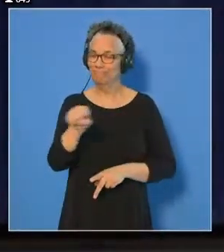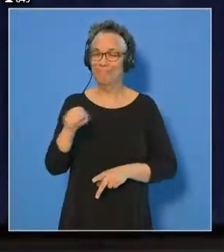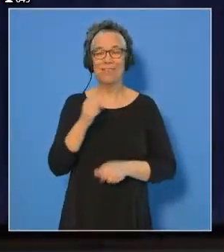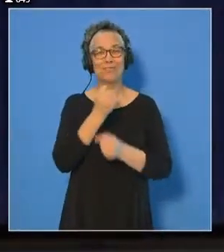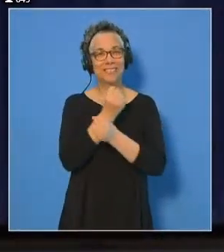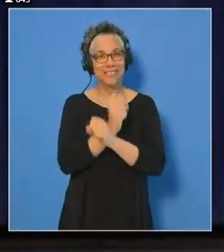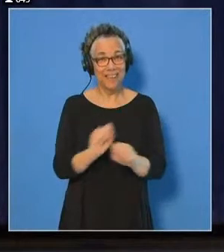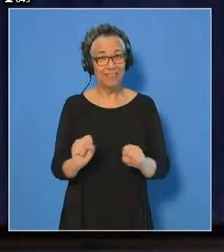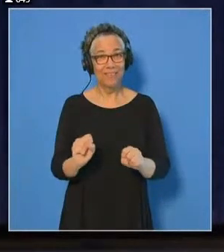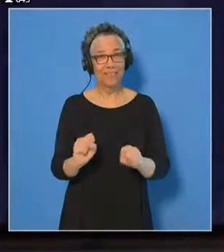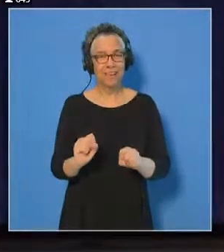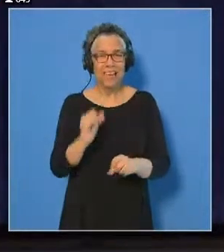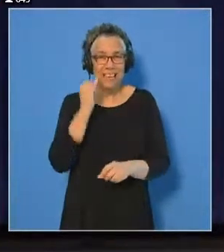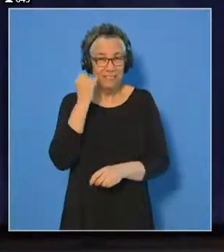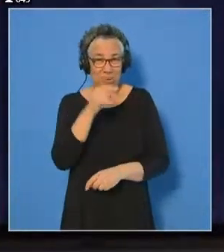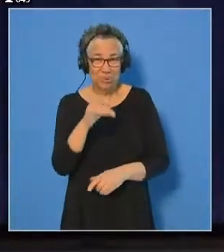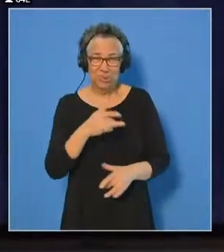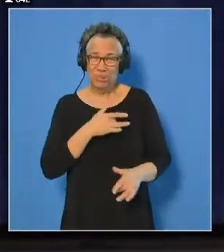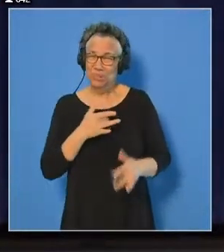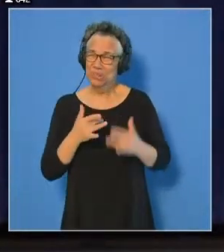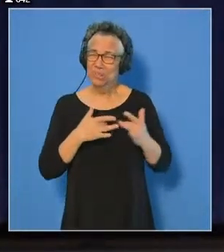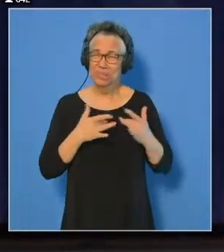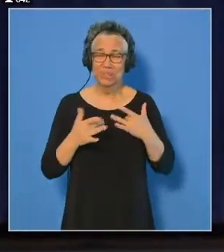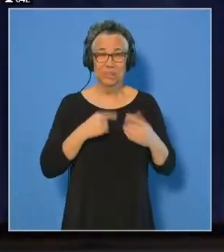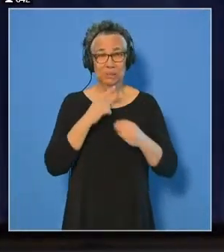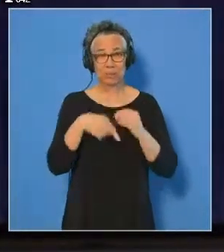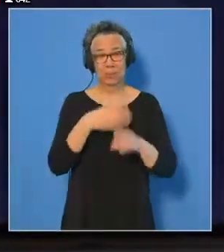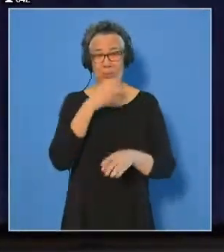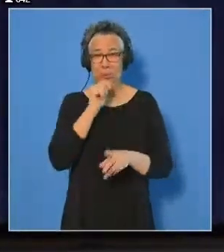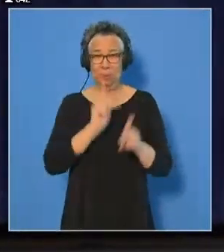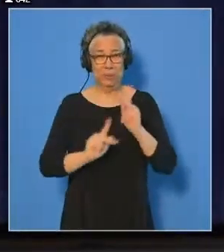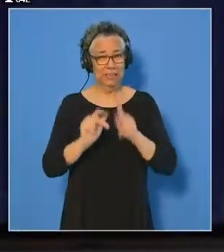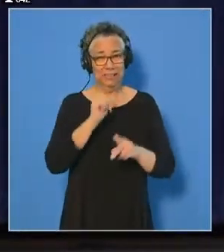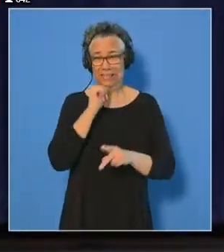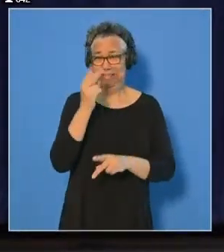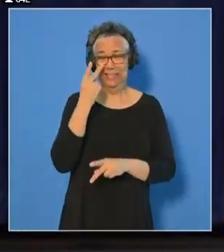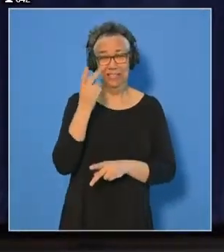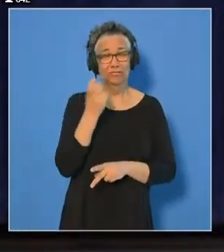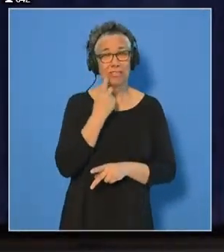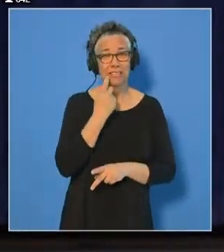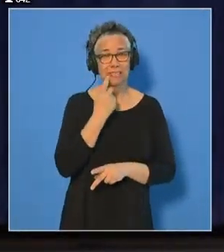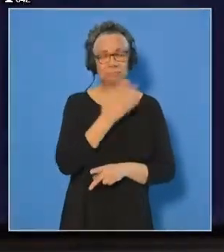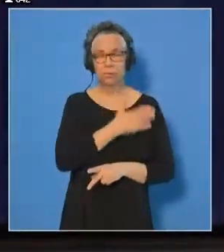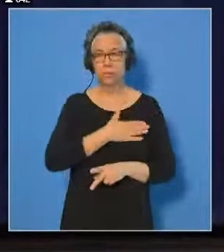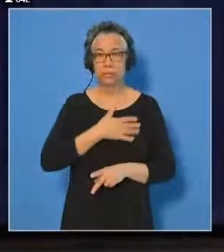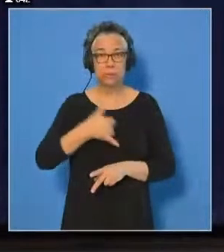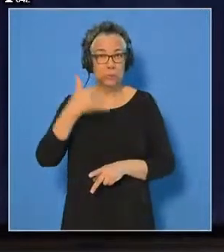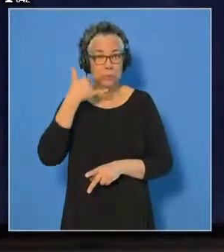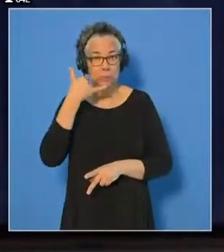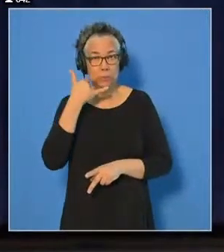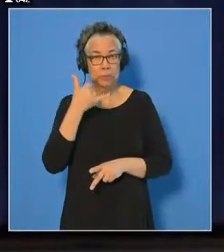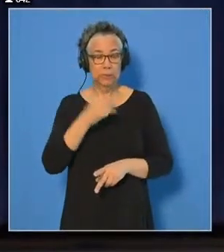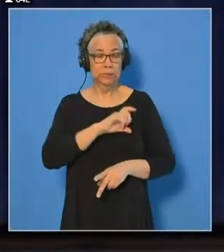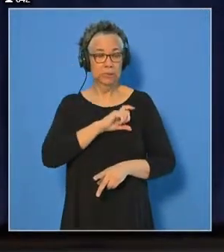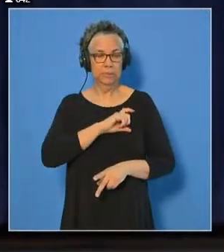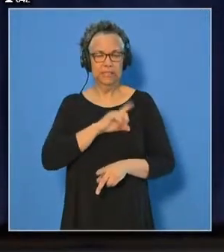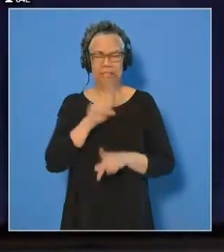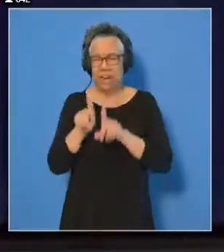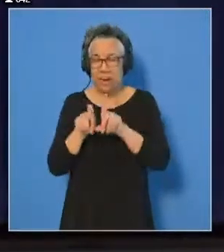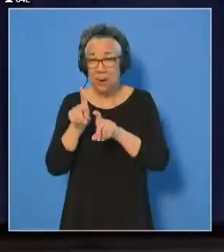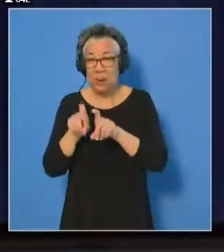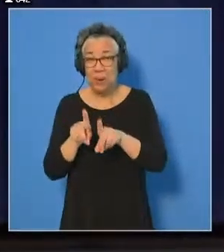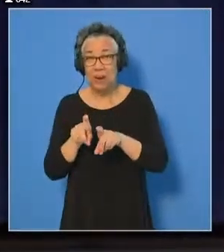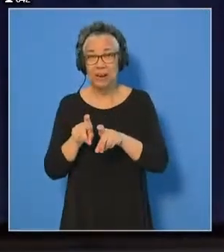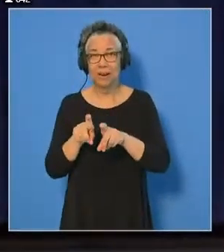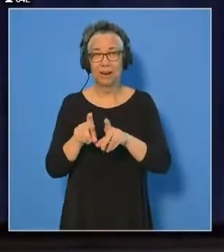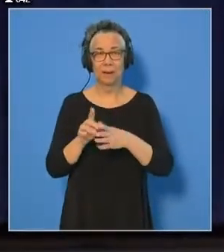Anyone that is concerned about a senior who they have not seen recently, please contact the Bermuda Police Service and make inquiries.